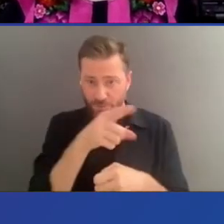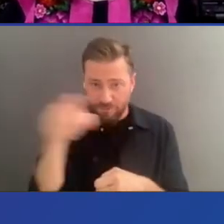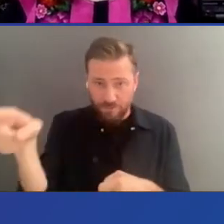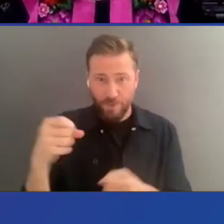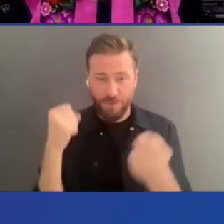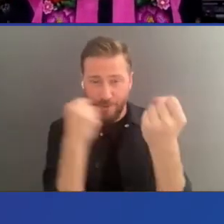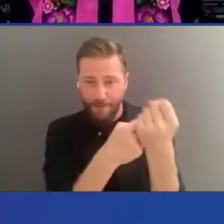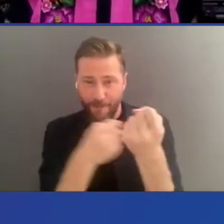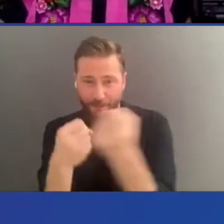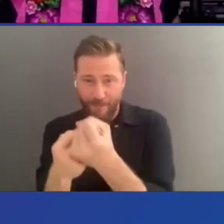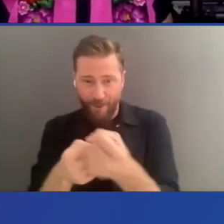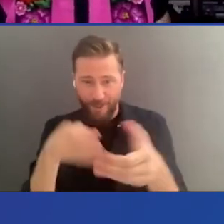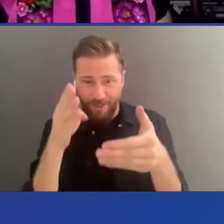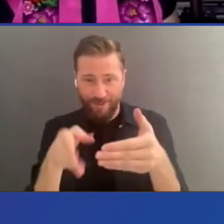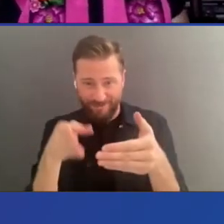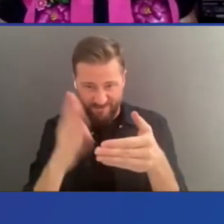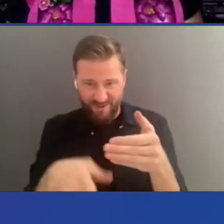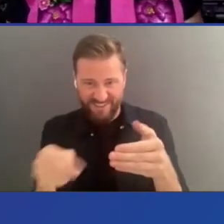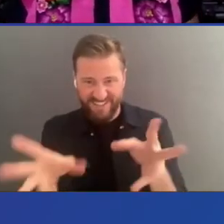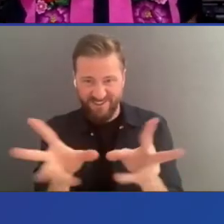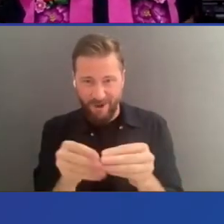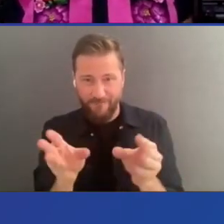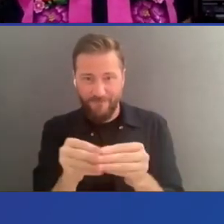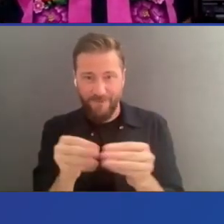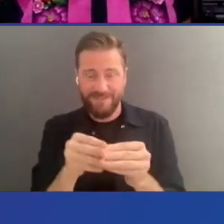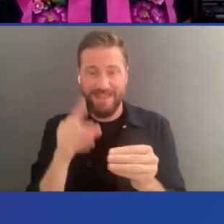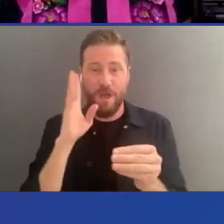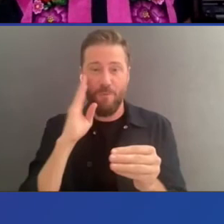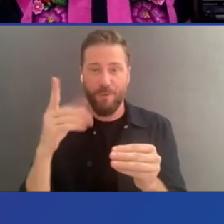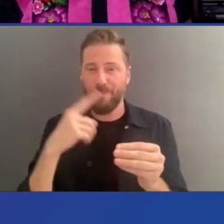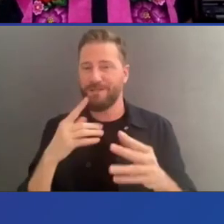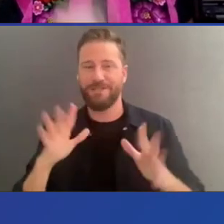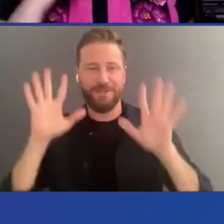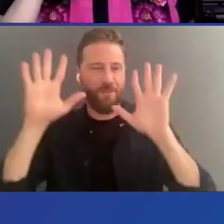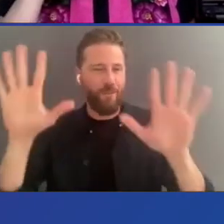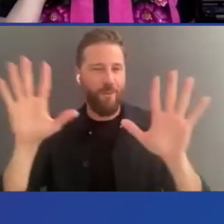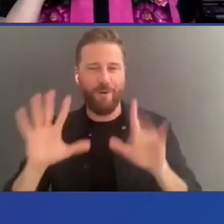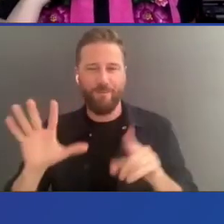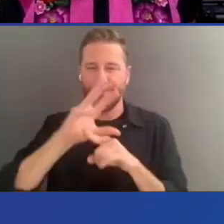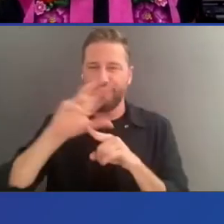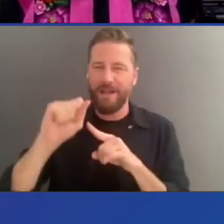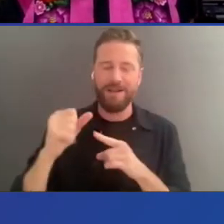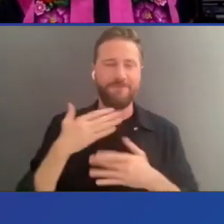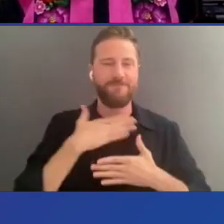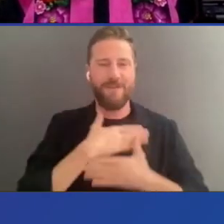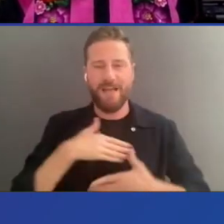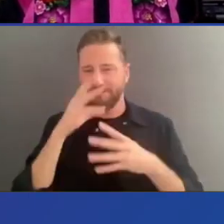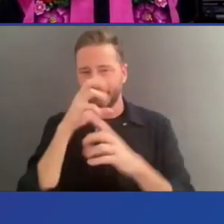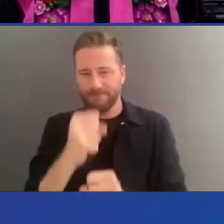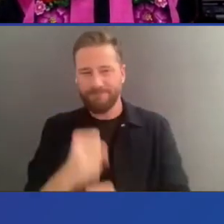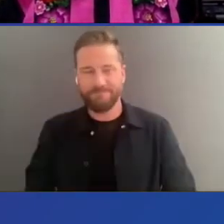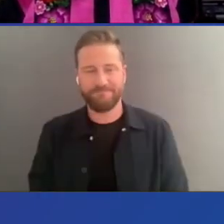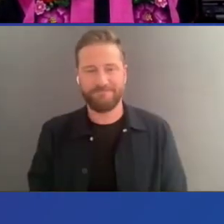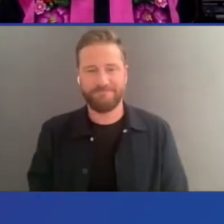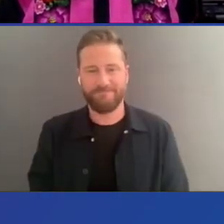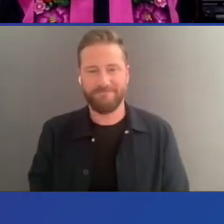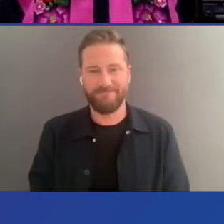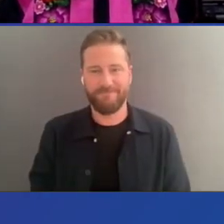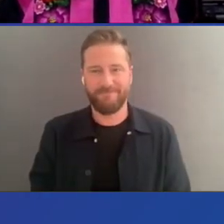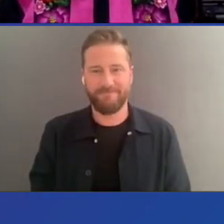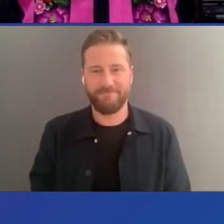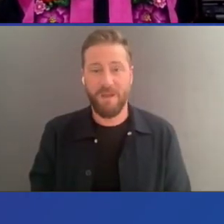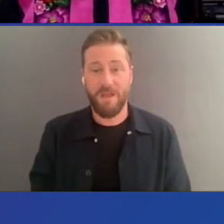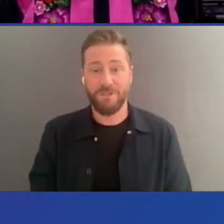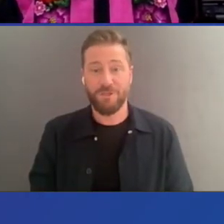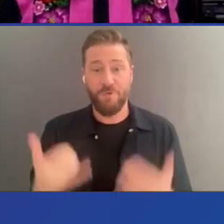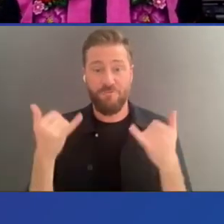rest of the conference, which is going to be, just as wonderful and fascinating. All right. And so